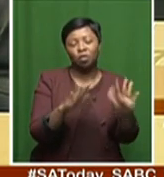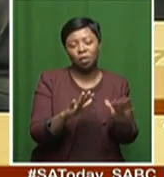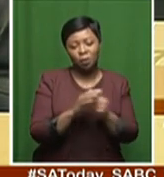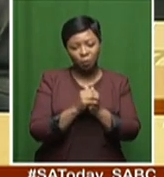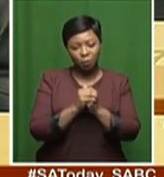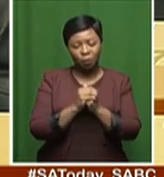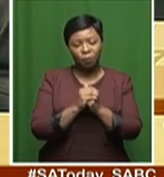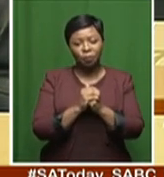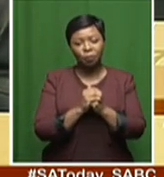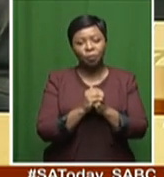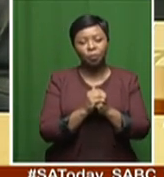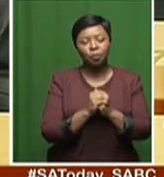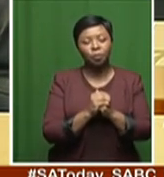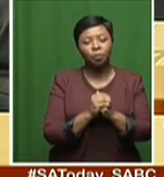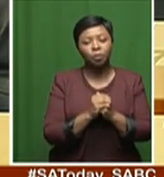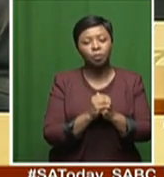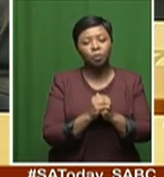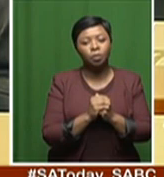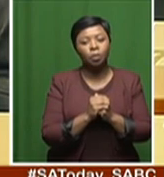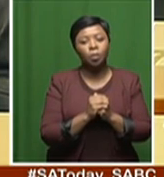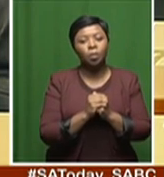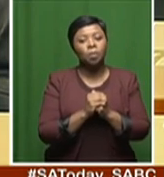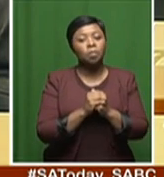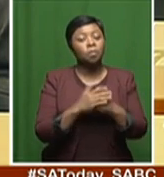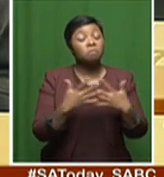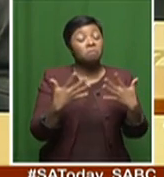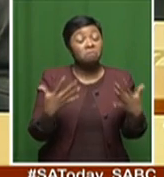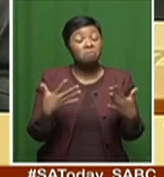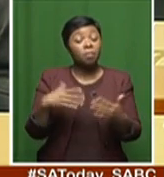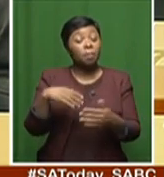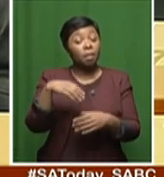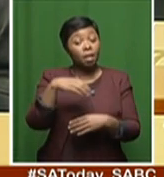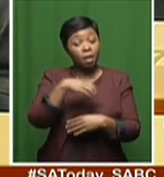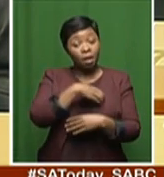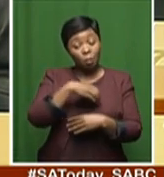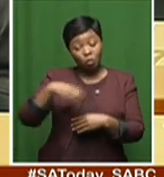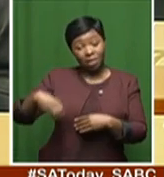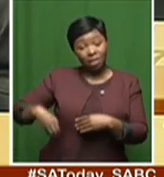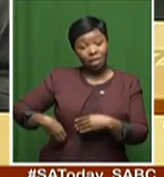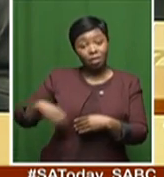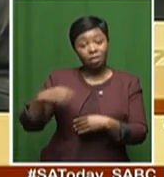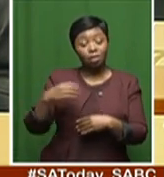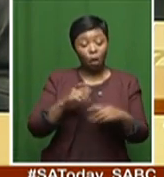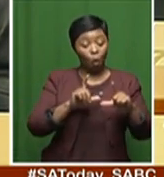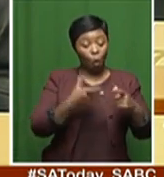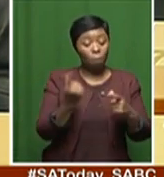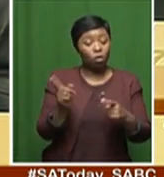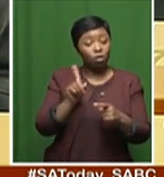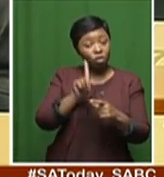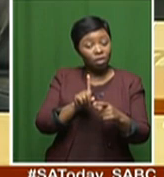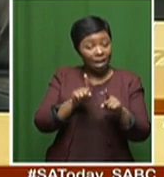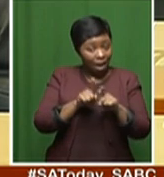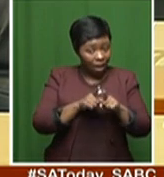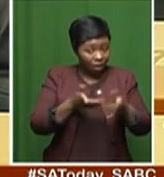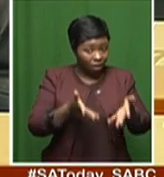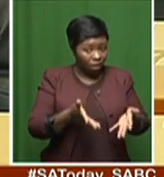For a sitting president to come to a commission such as this one,